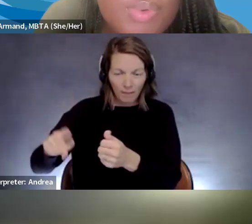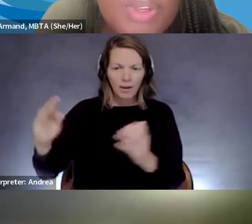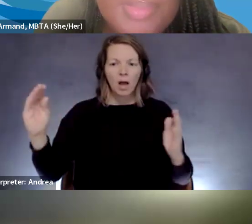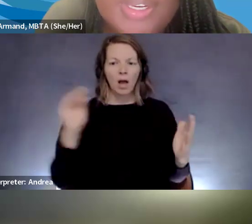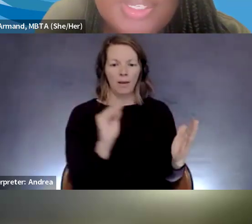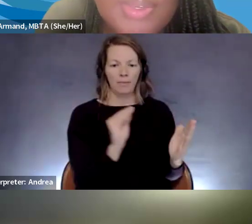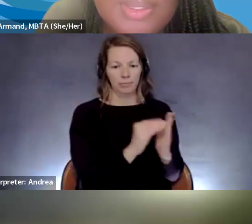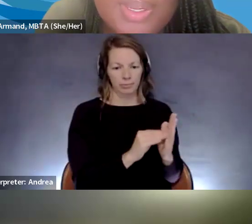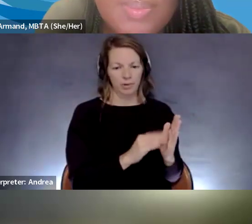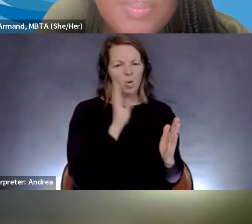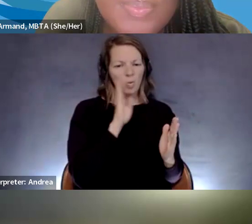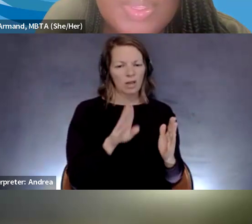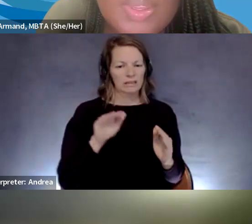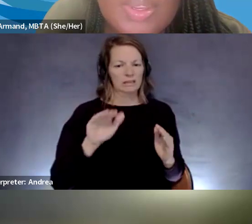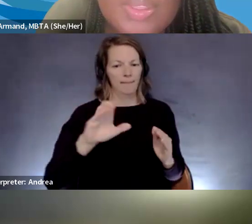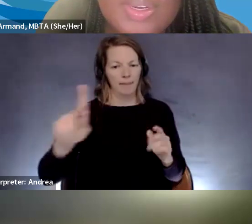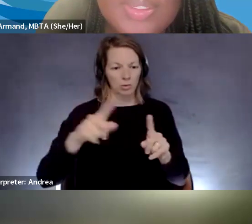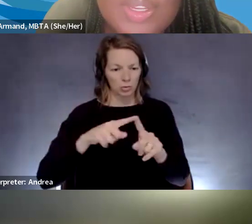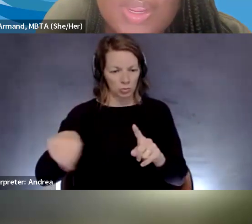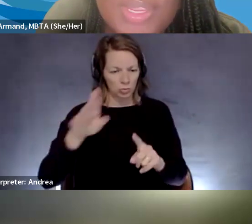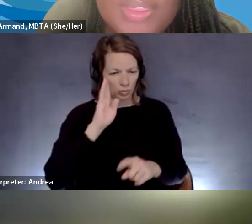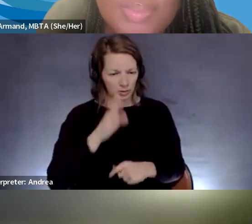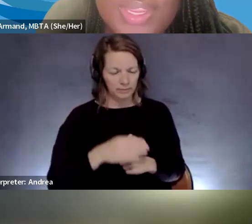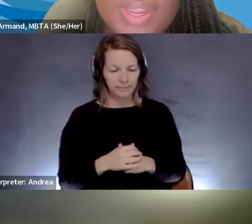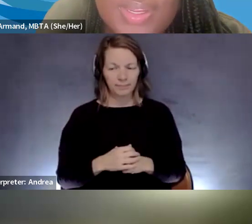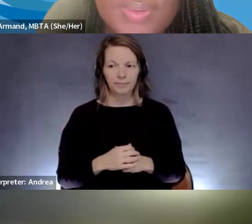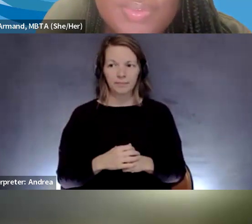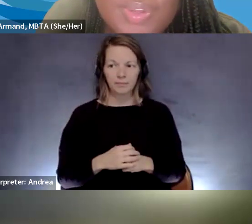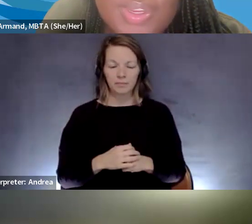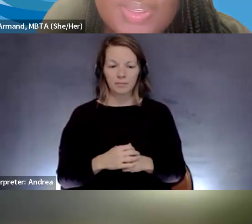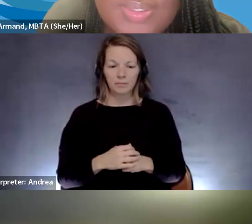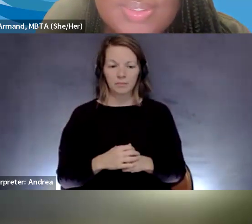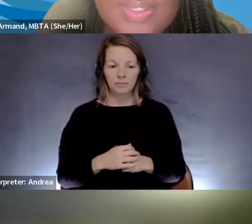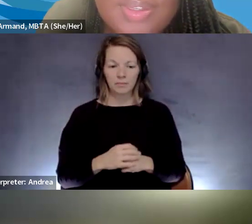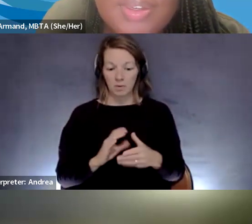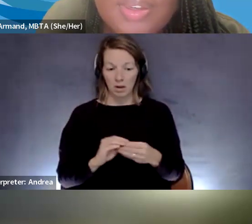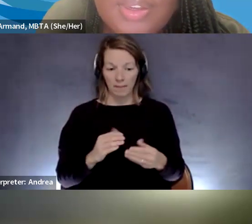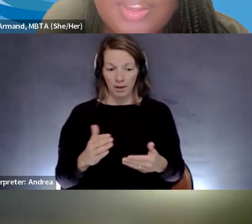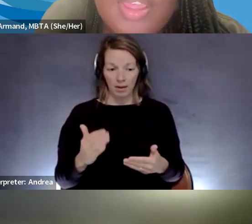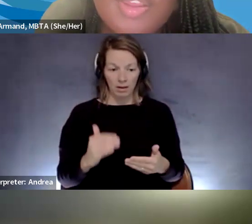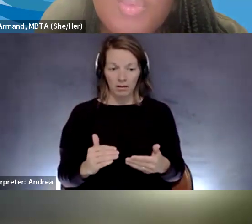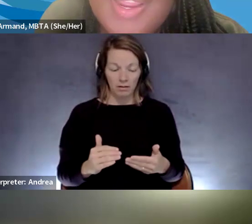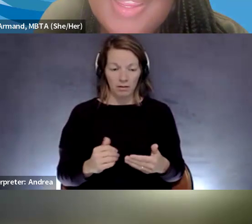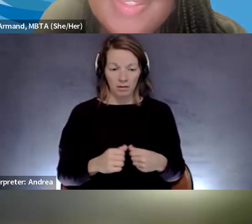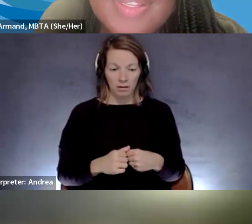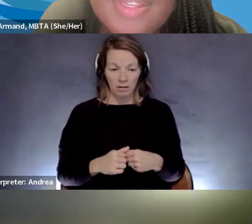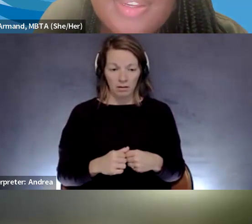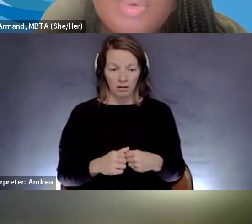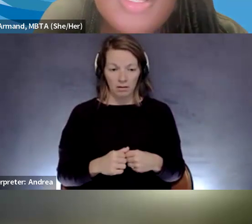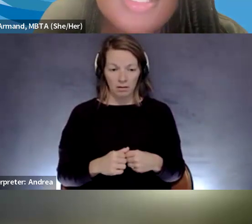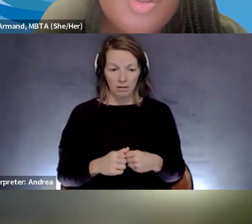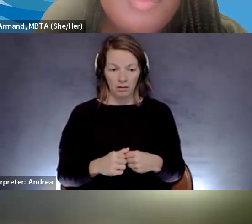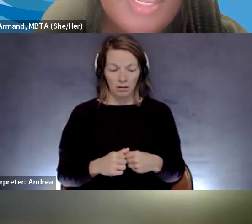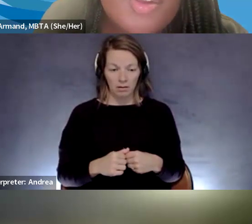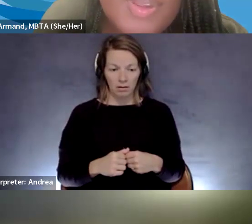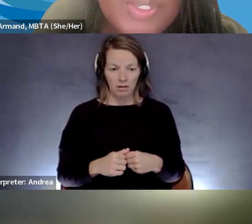that, and we'll get back to you as well. The next comment that we have is, the why is clear. Well,